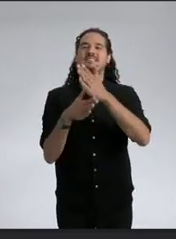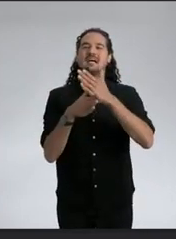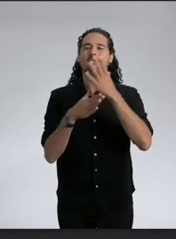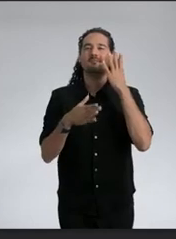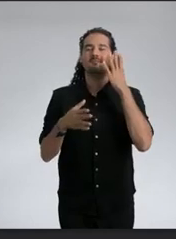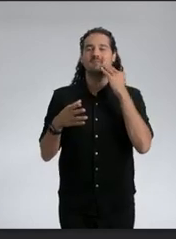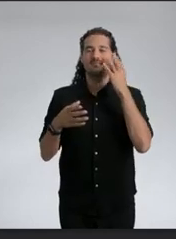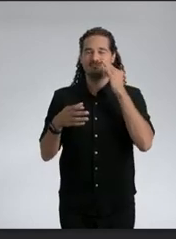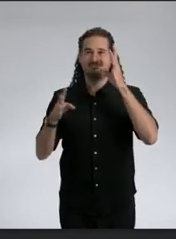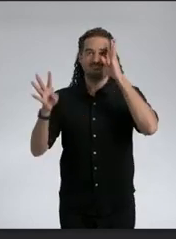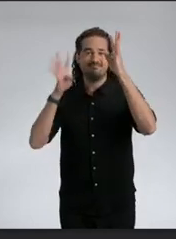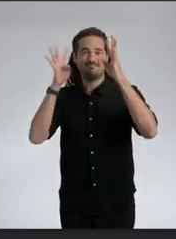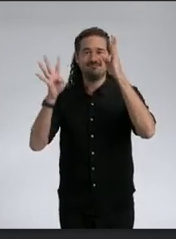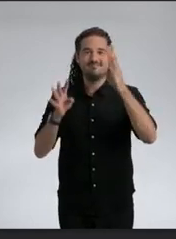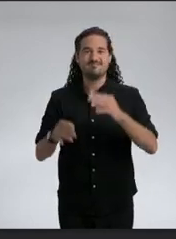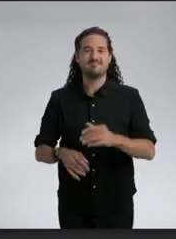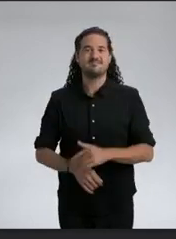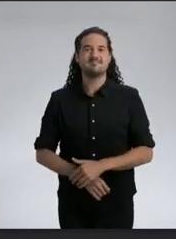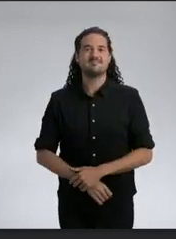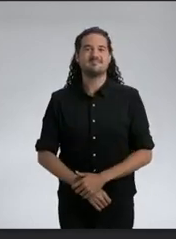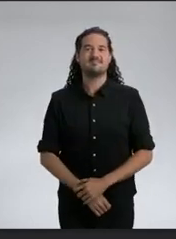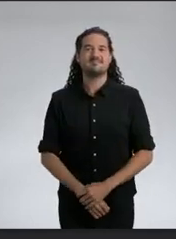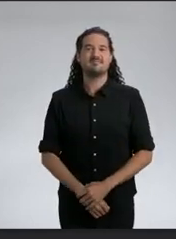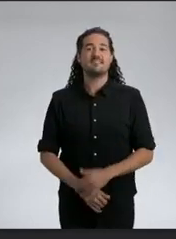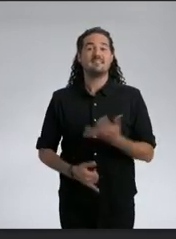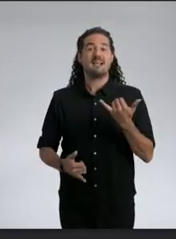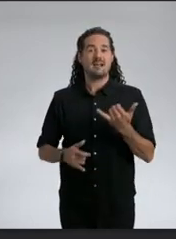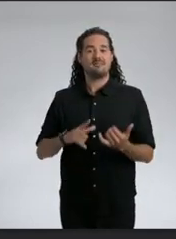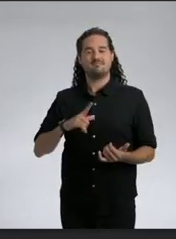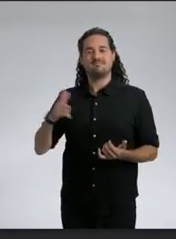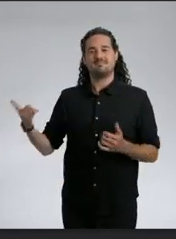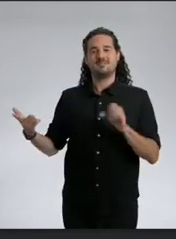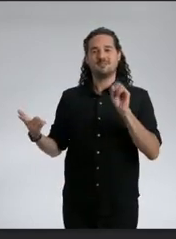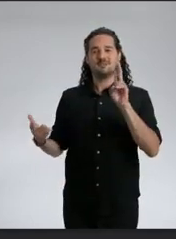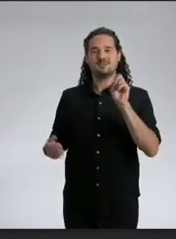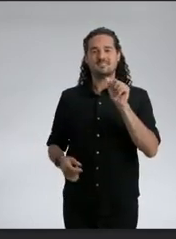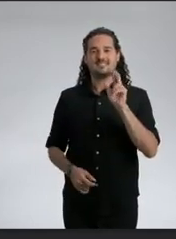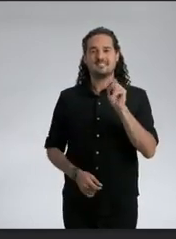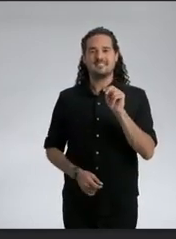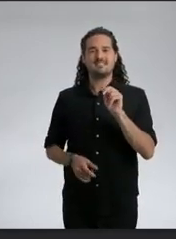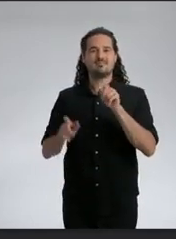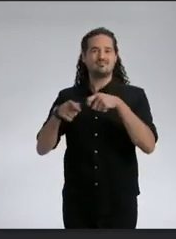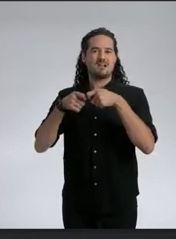activities. Now, over to Susan to wrap things up.